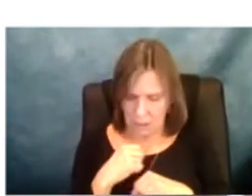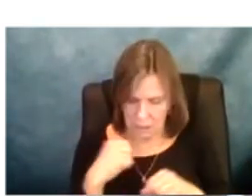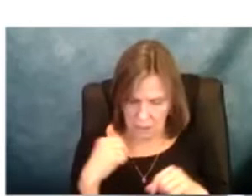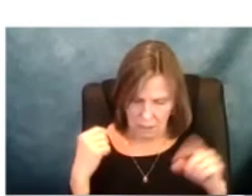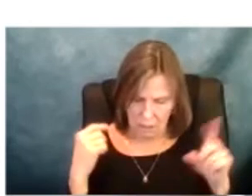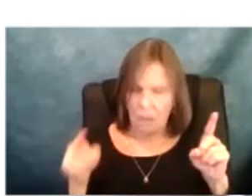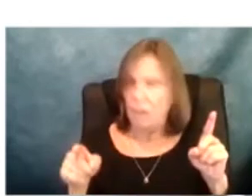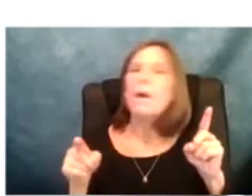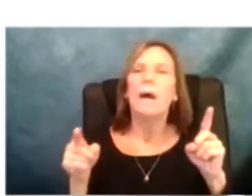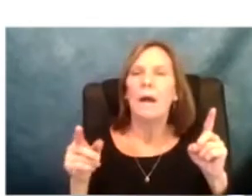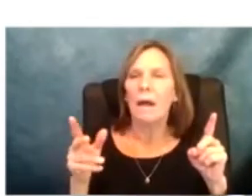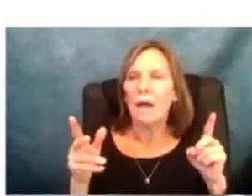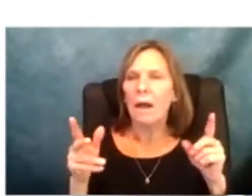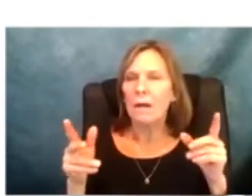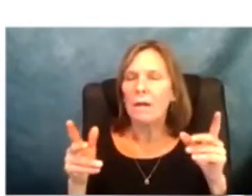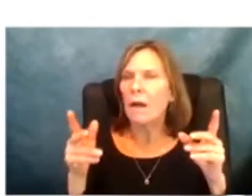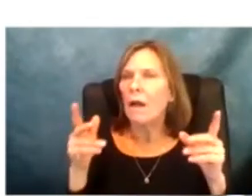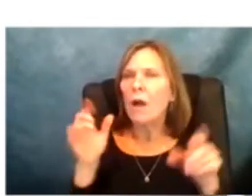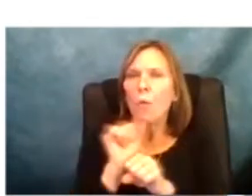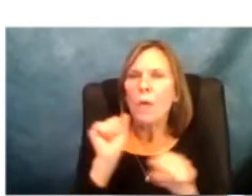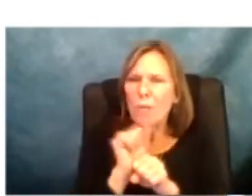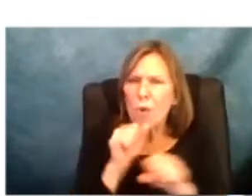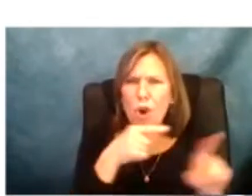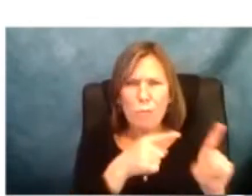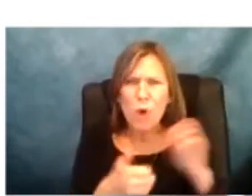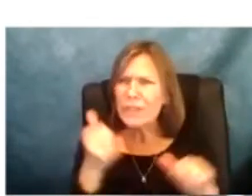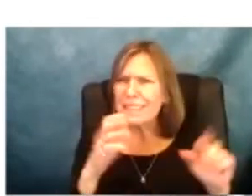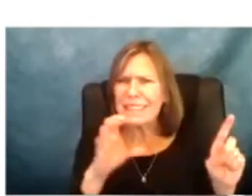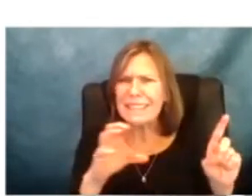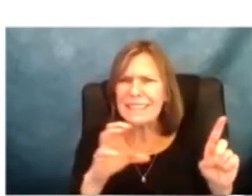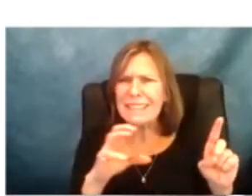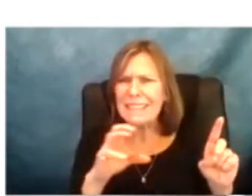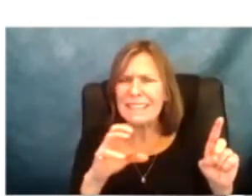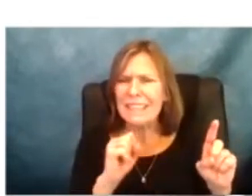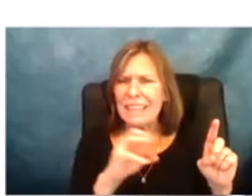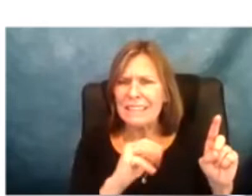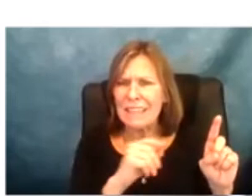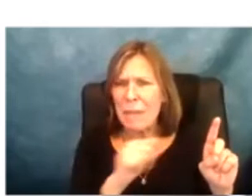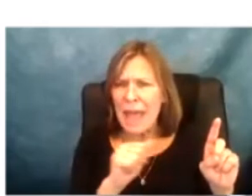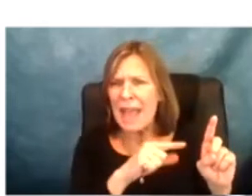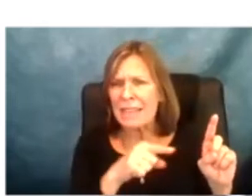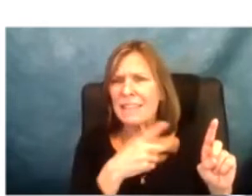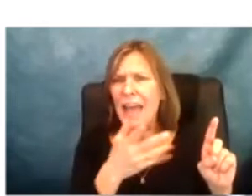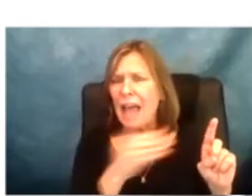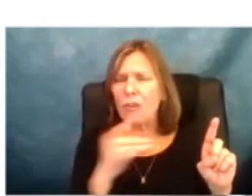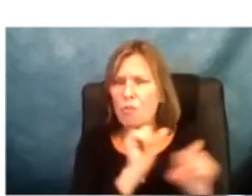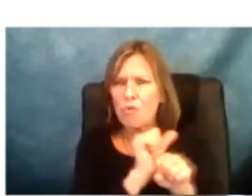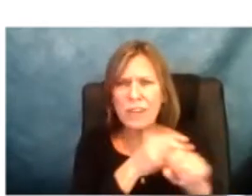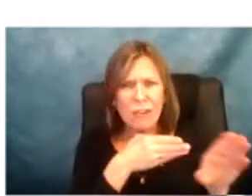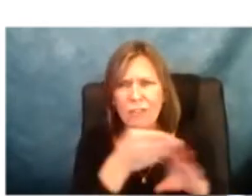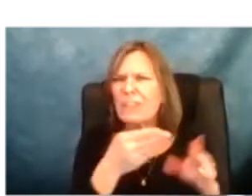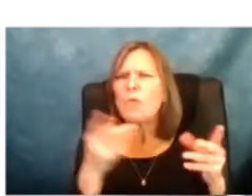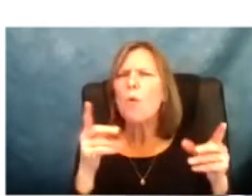that primarily work as CNAs and work in those fields, and what are the avenues and strategies